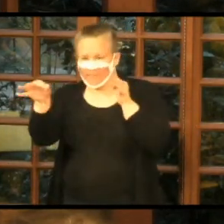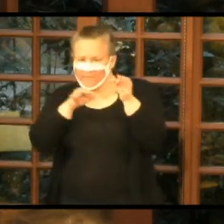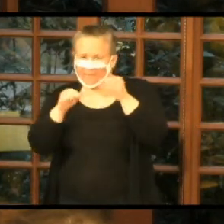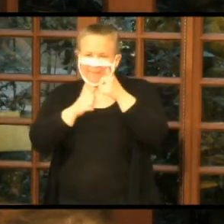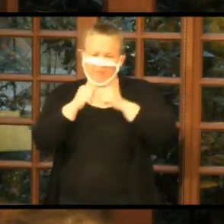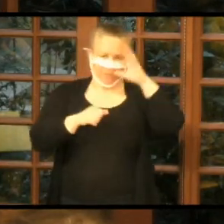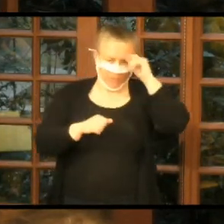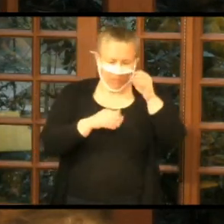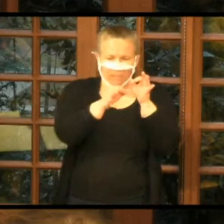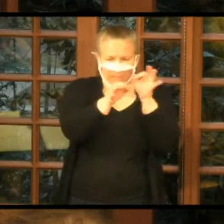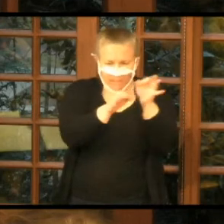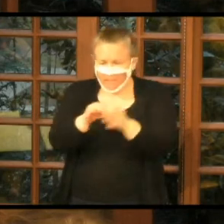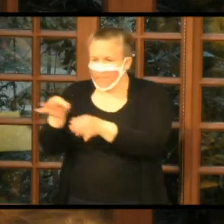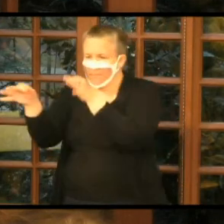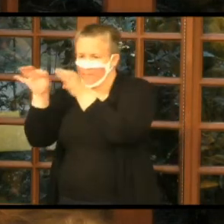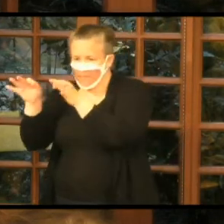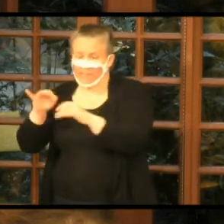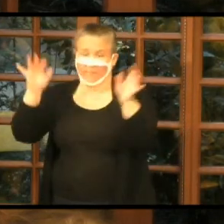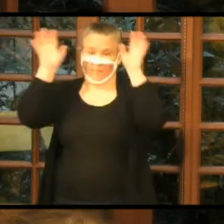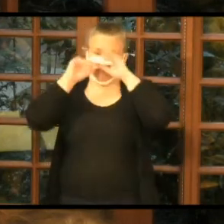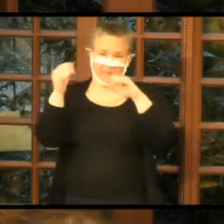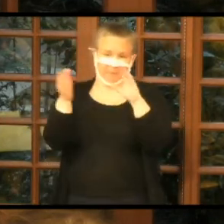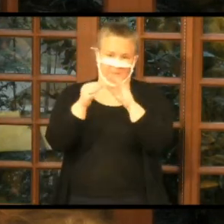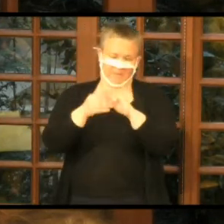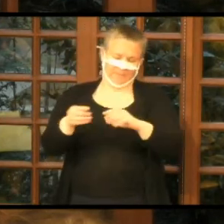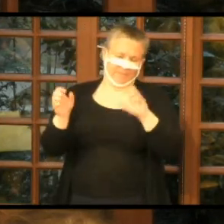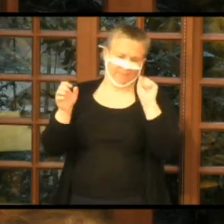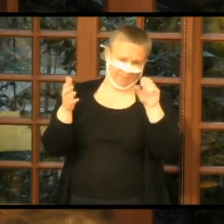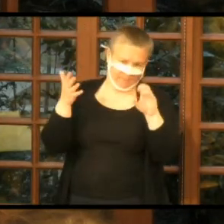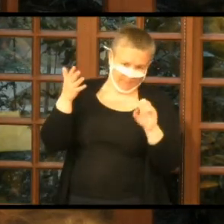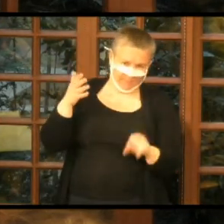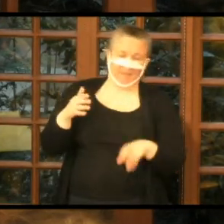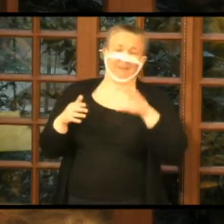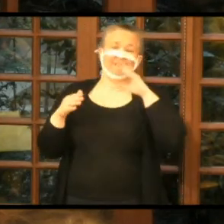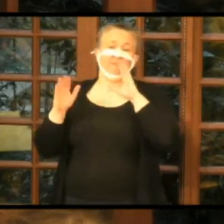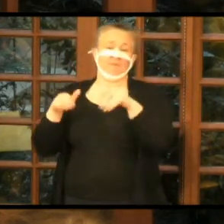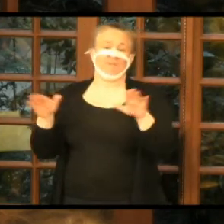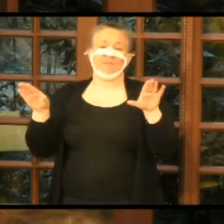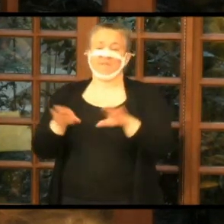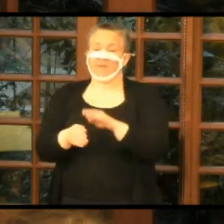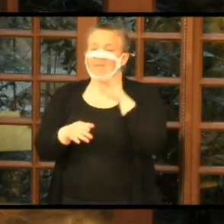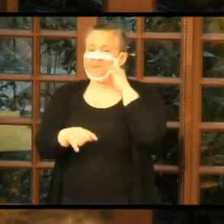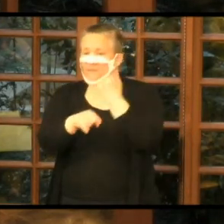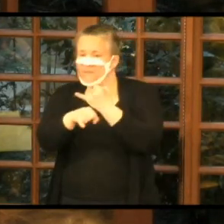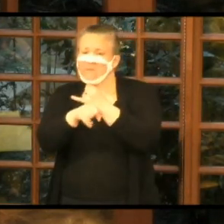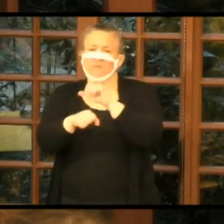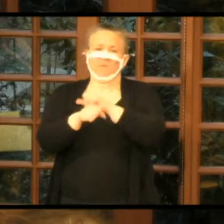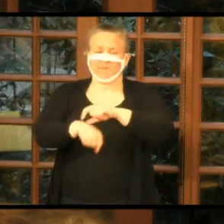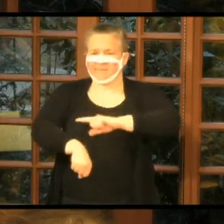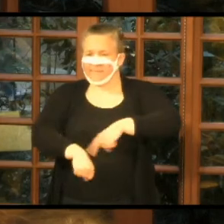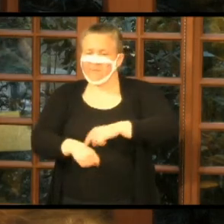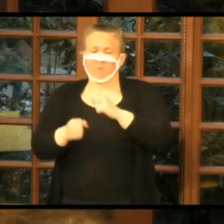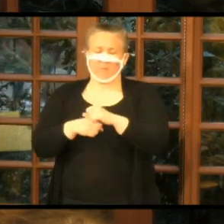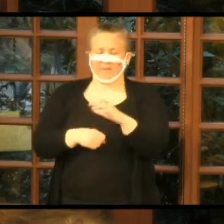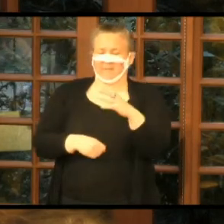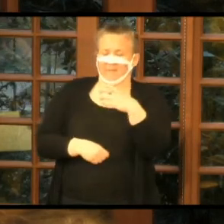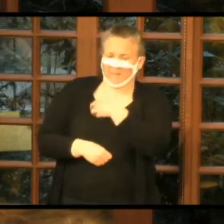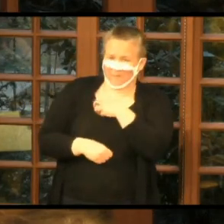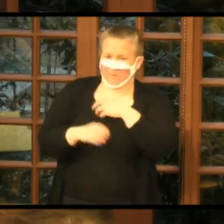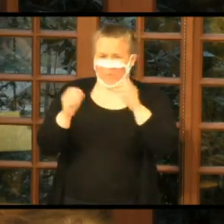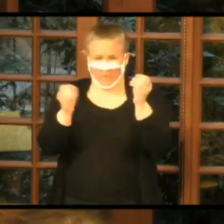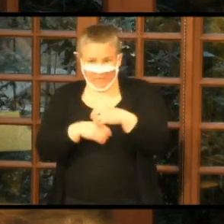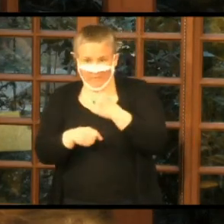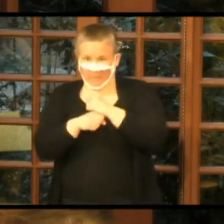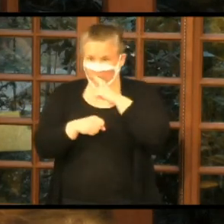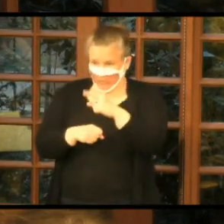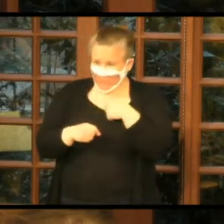boy followed by the superintendent's message. The River Valley School for the Deaf is working round the clock with the Colson County Sheriff's Office and doing everything we